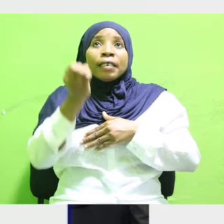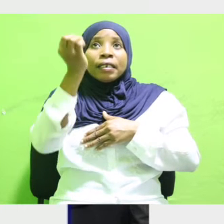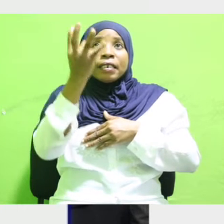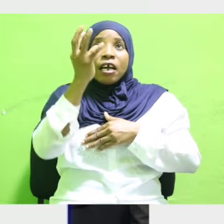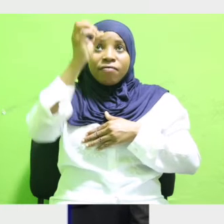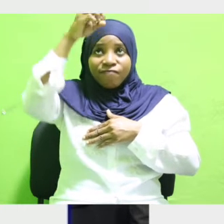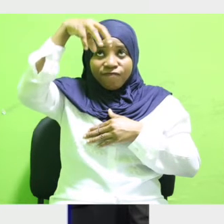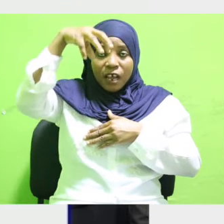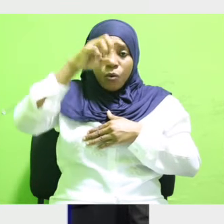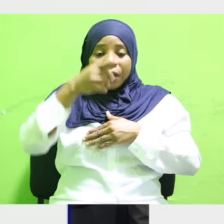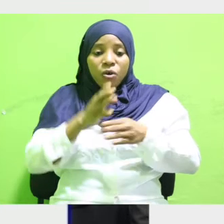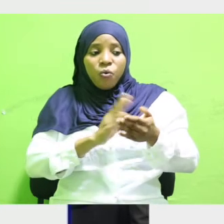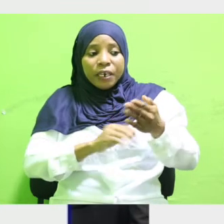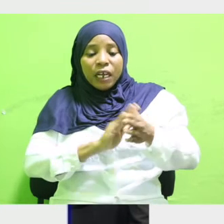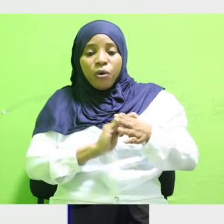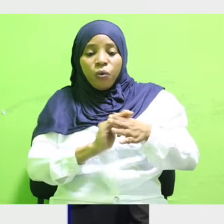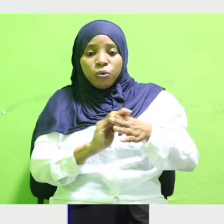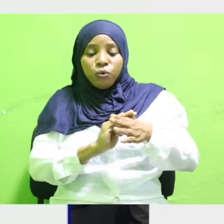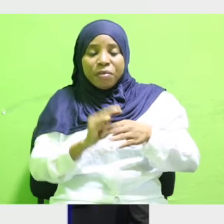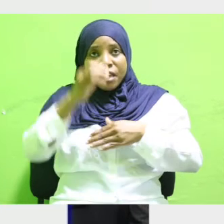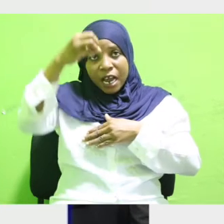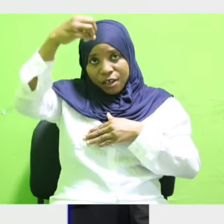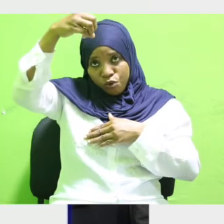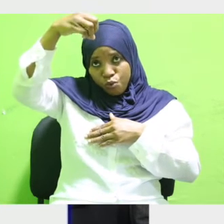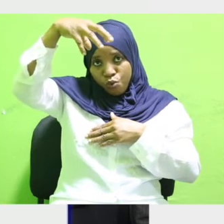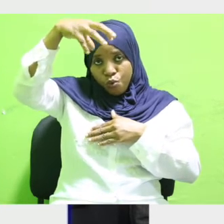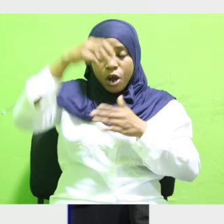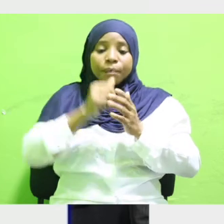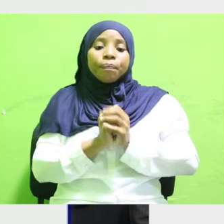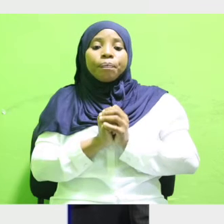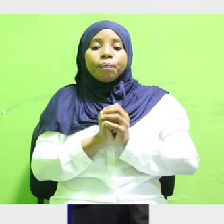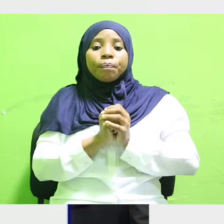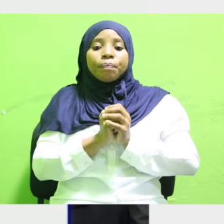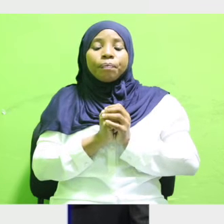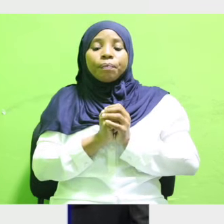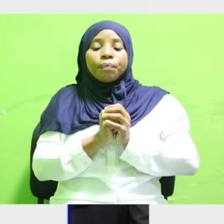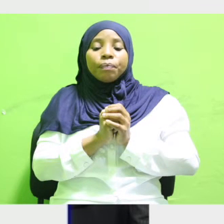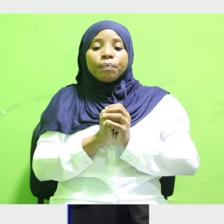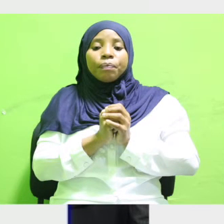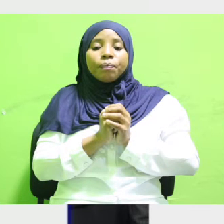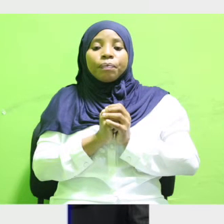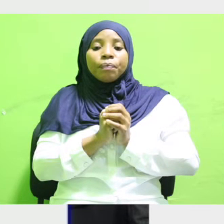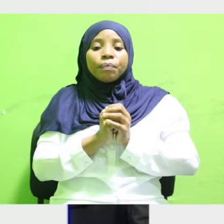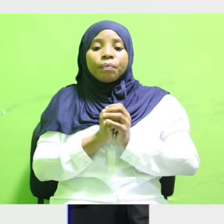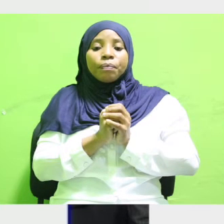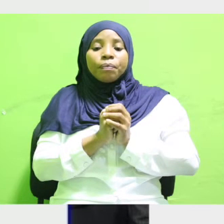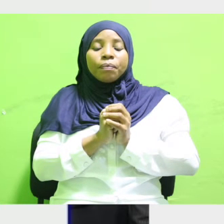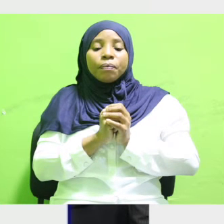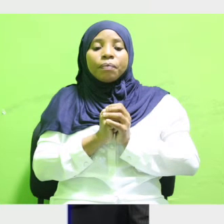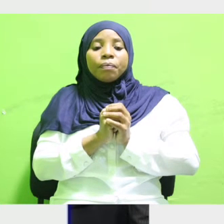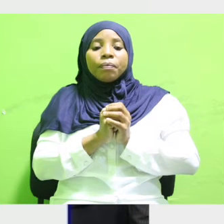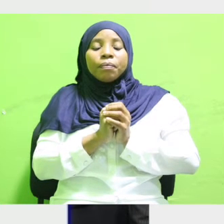other plants in which the leaves are directed in such a way that